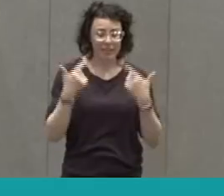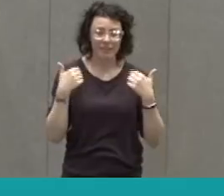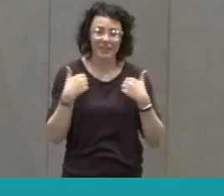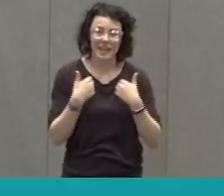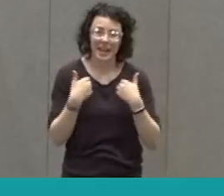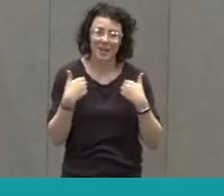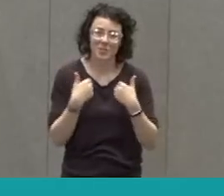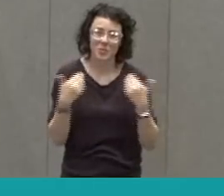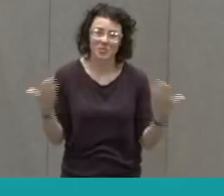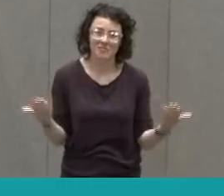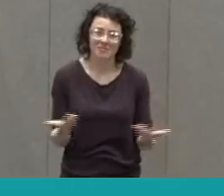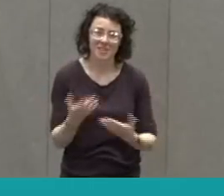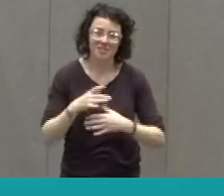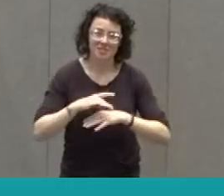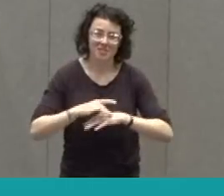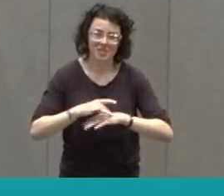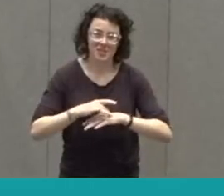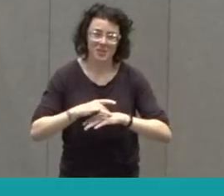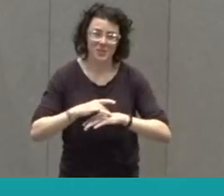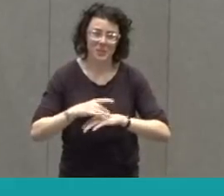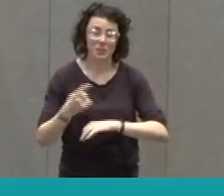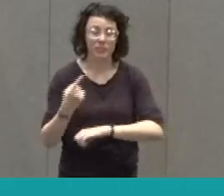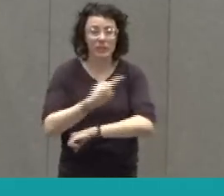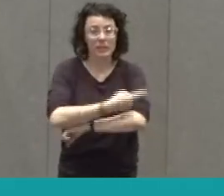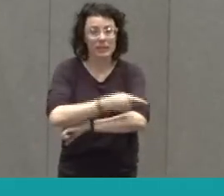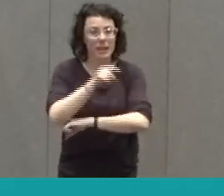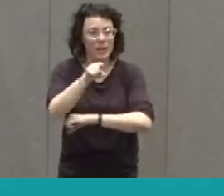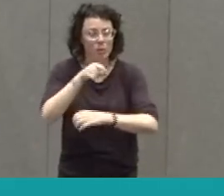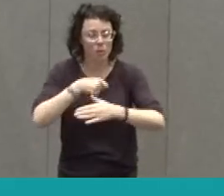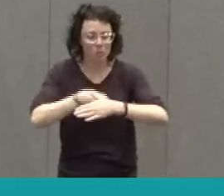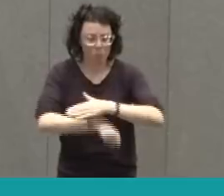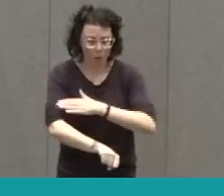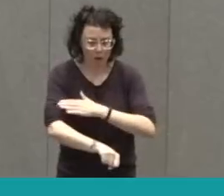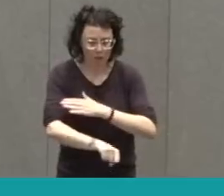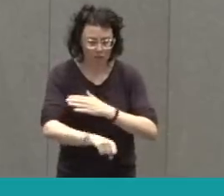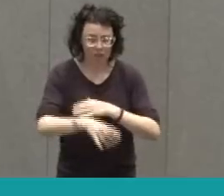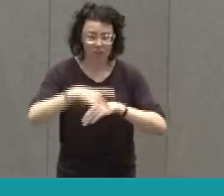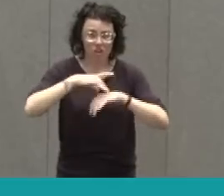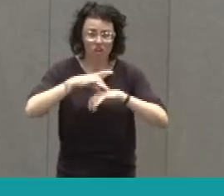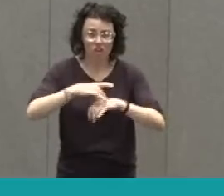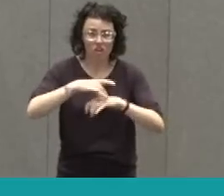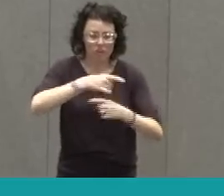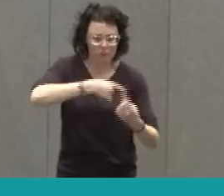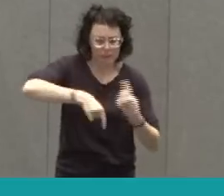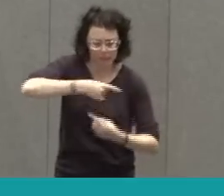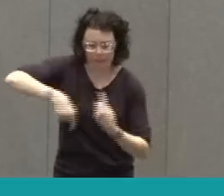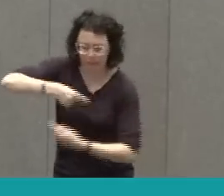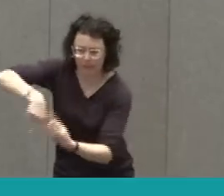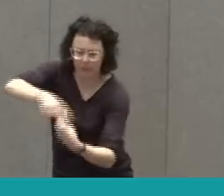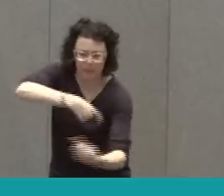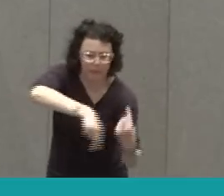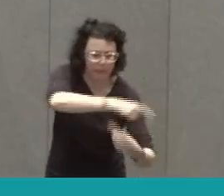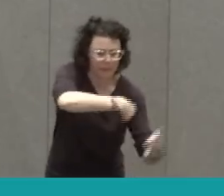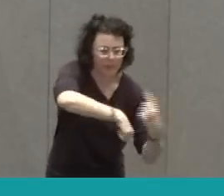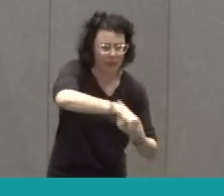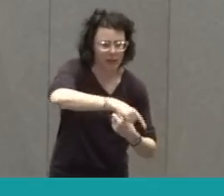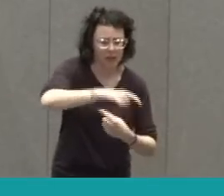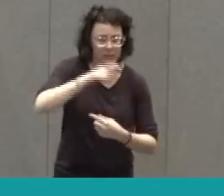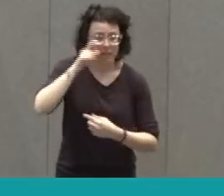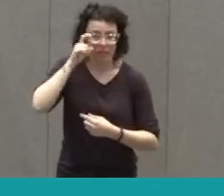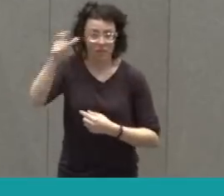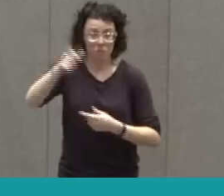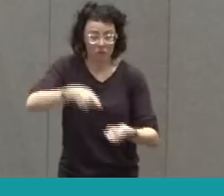On the day you were born, the earth turned, the moon pulled, the sun flared, and then,